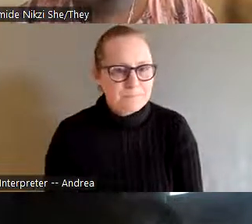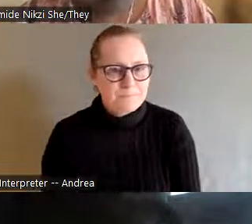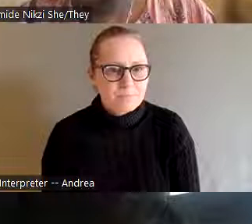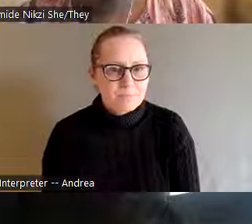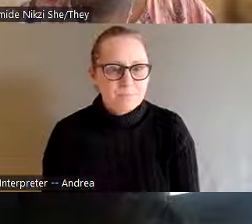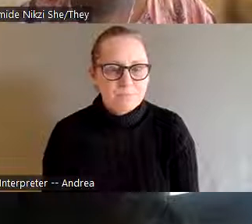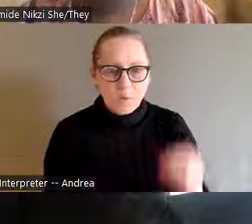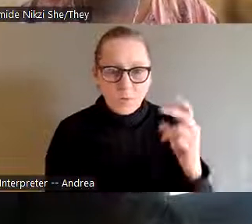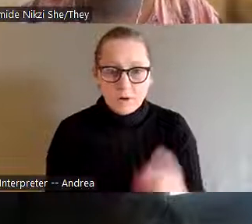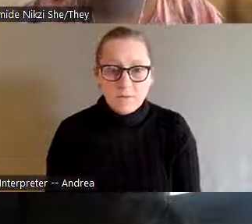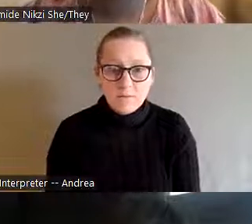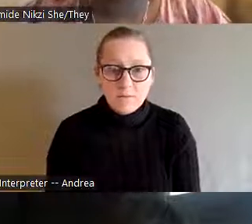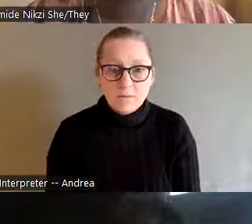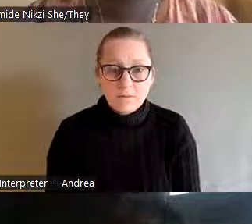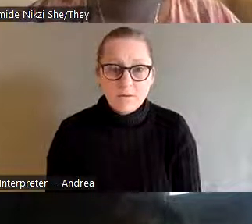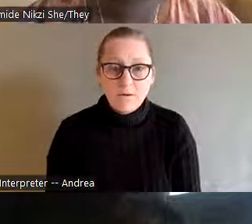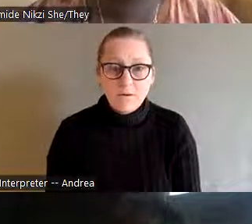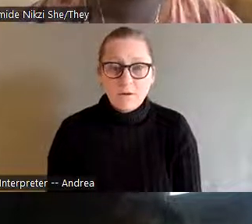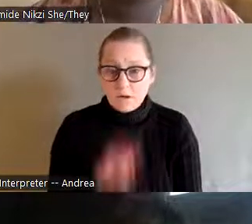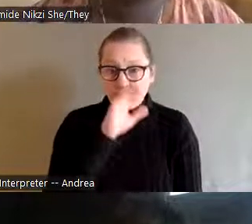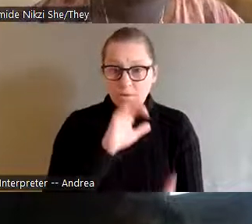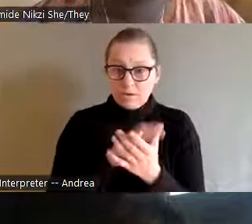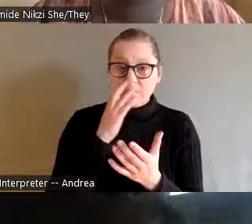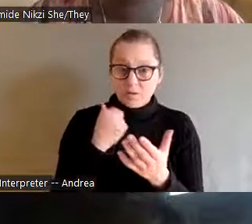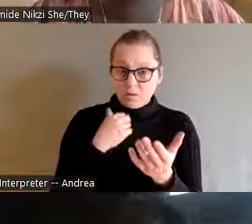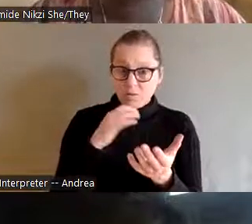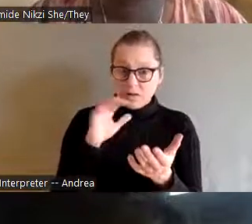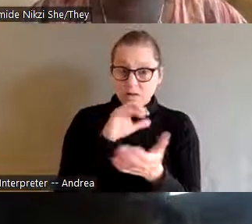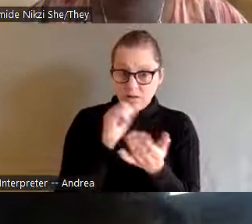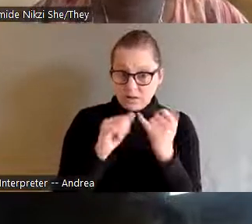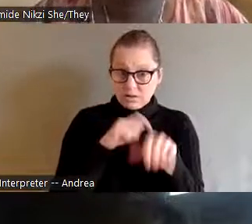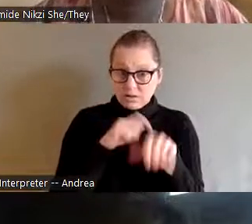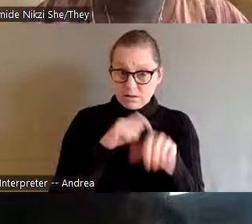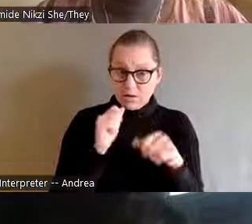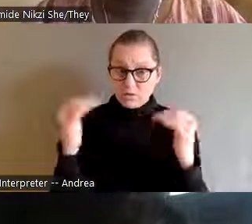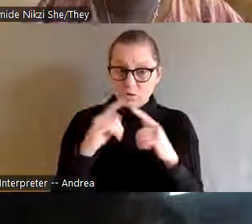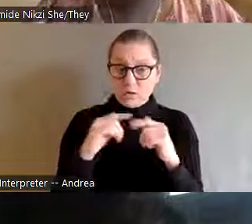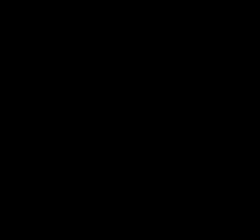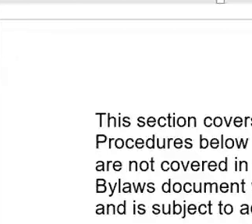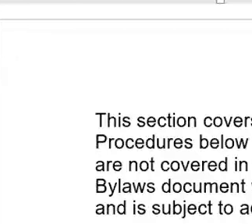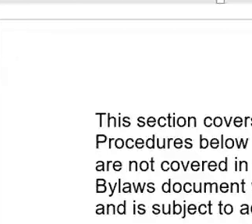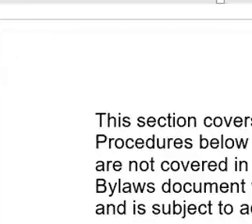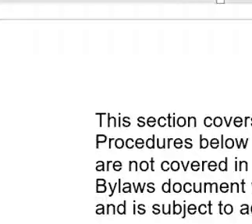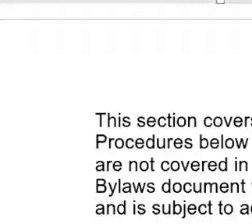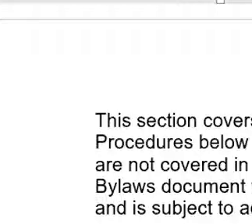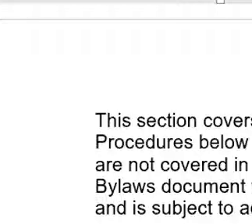Okay, so I believe since we did this last time, we can just move on to the next document.